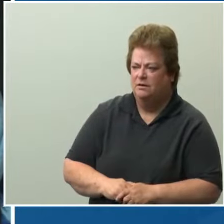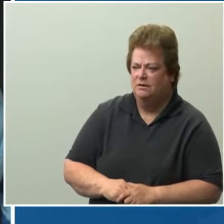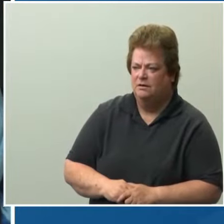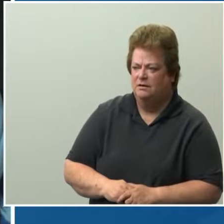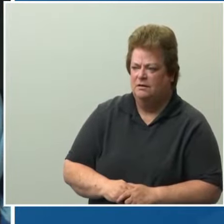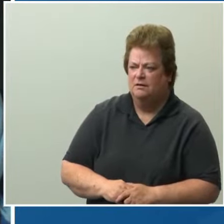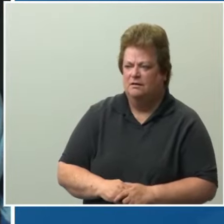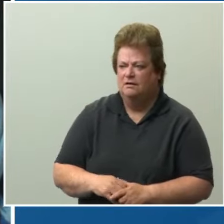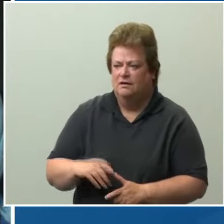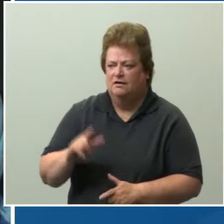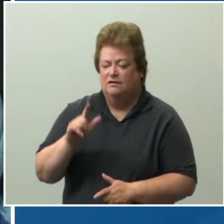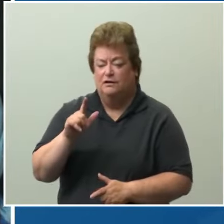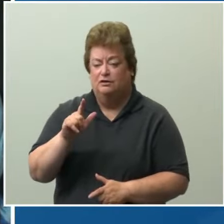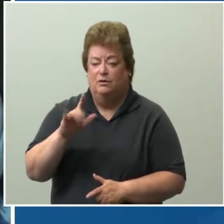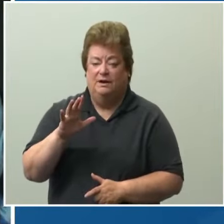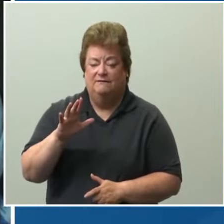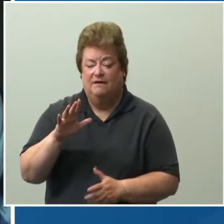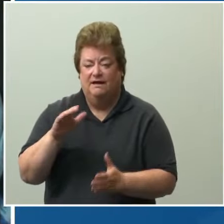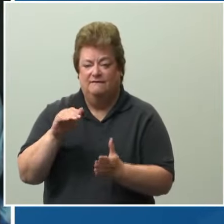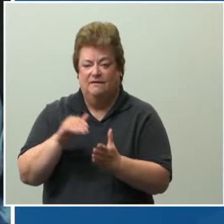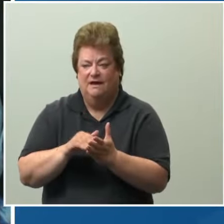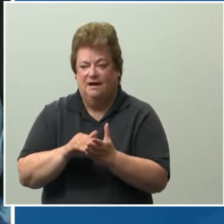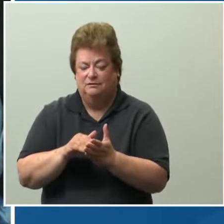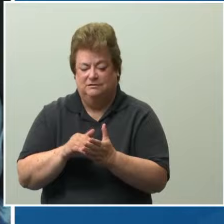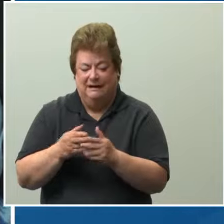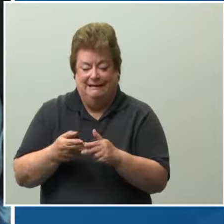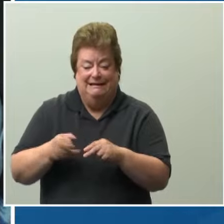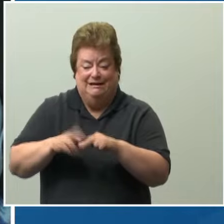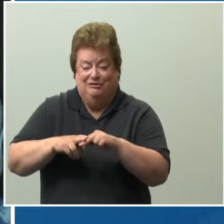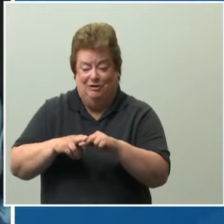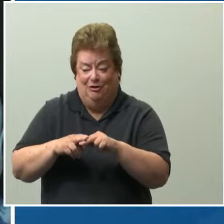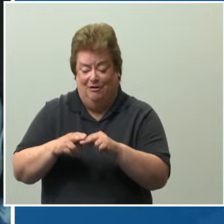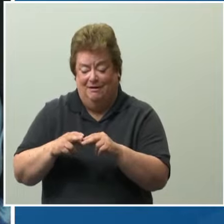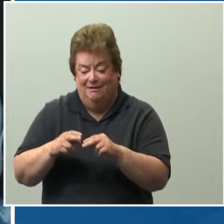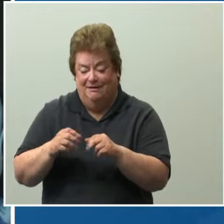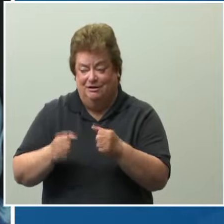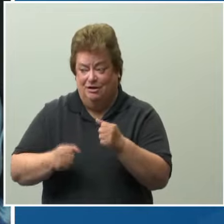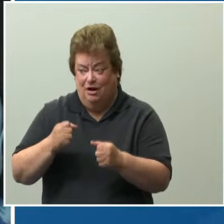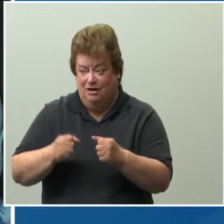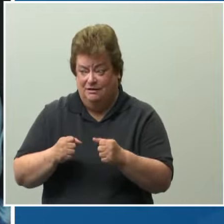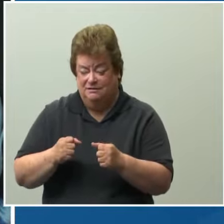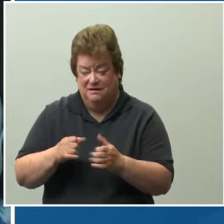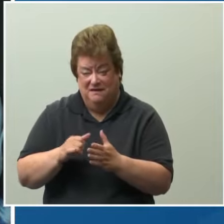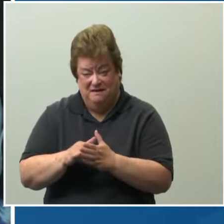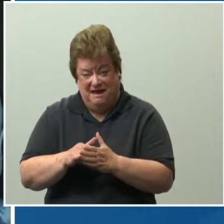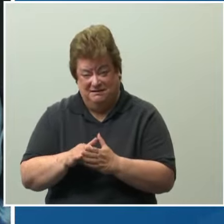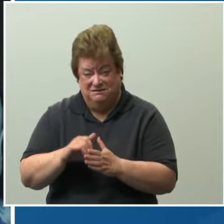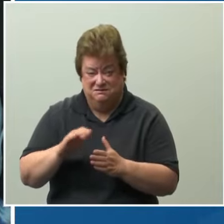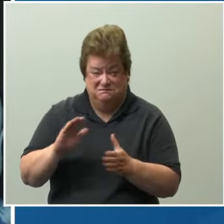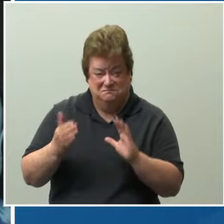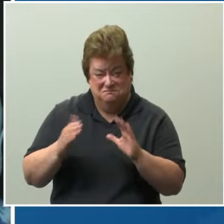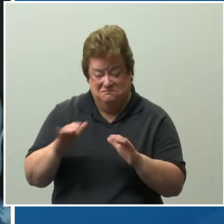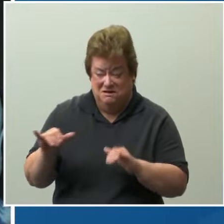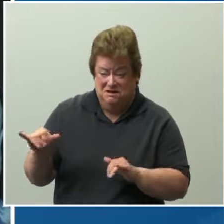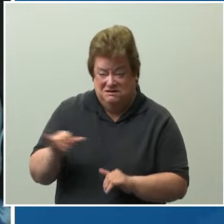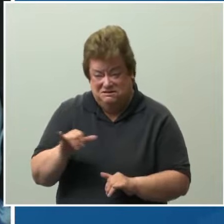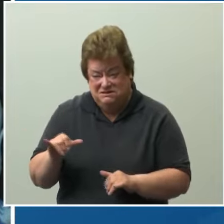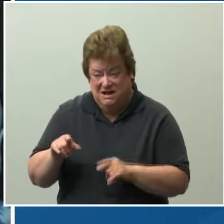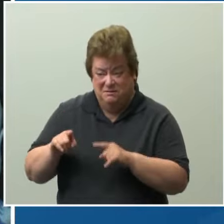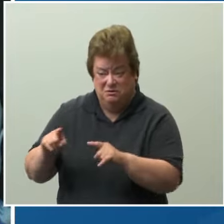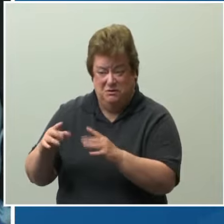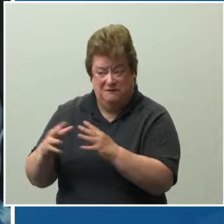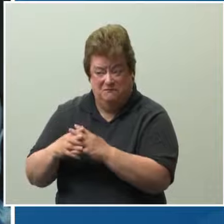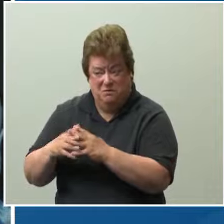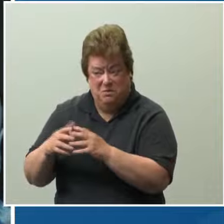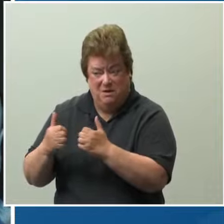The 25,000 additional cars, is that about the same as a game day, or is that more or